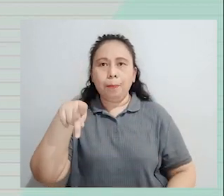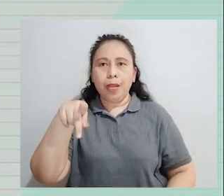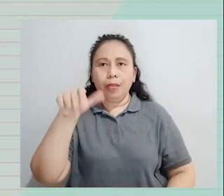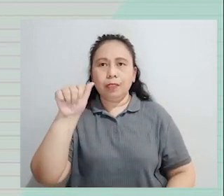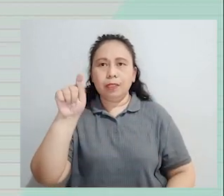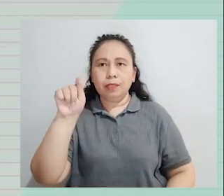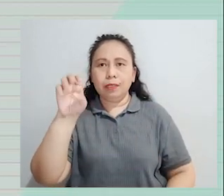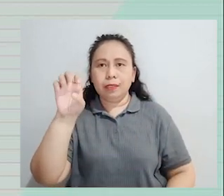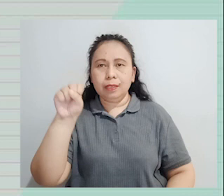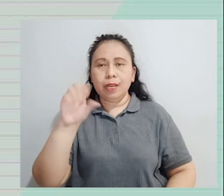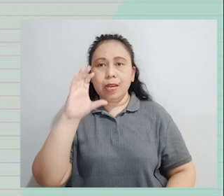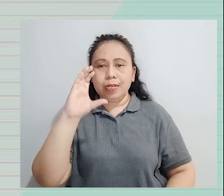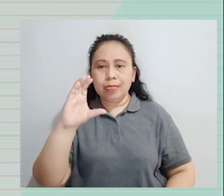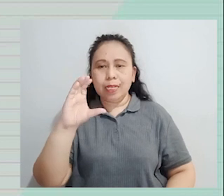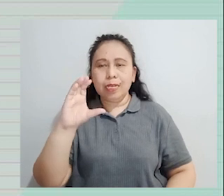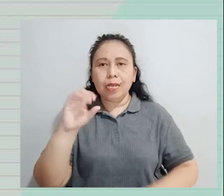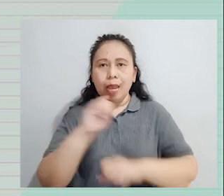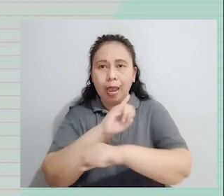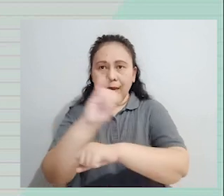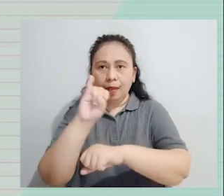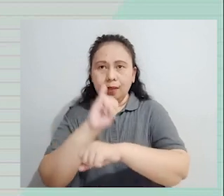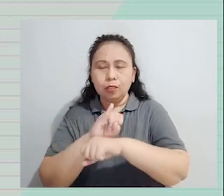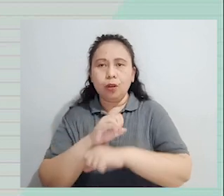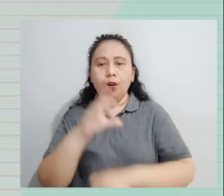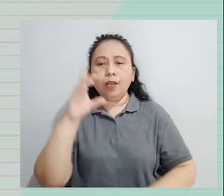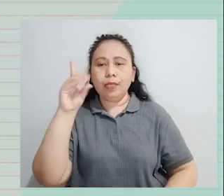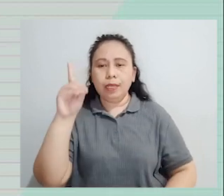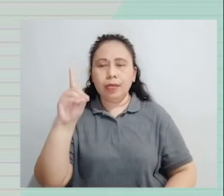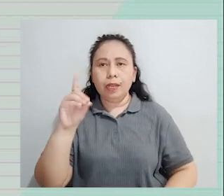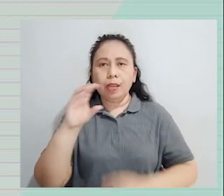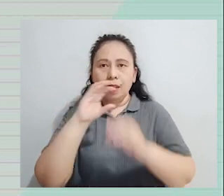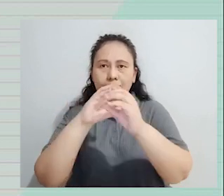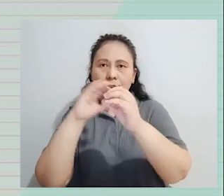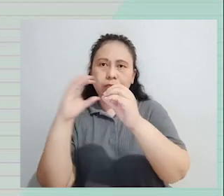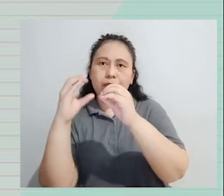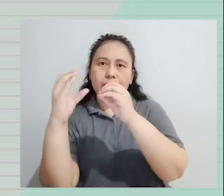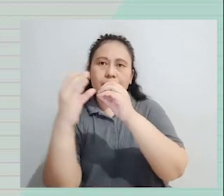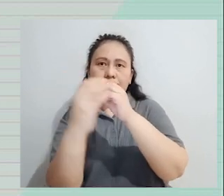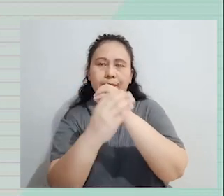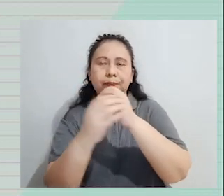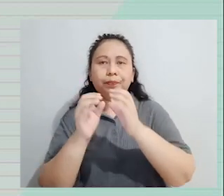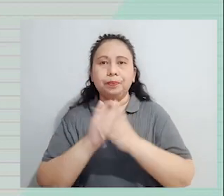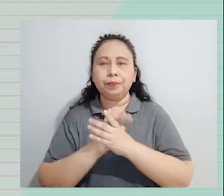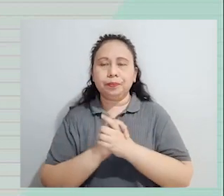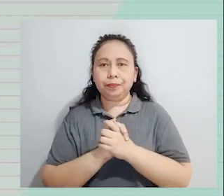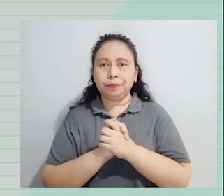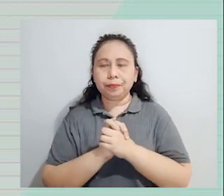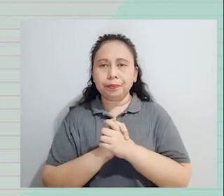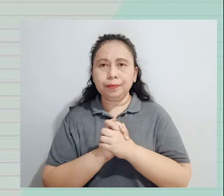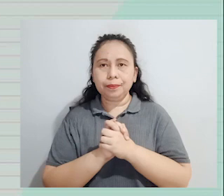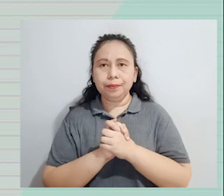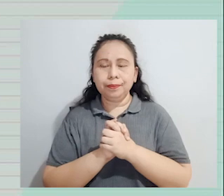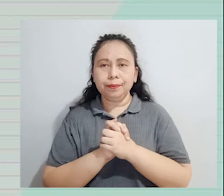Plates. C. Islands. And D. Continents.